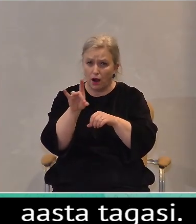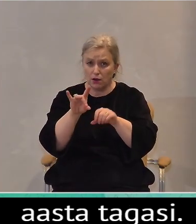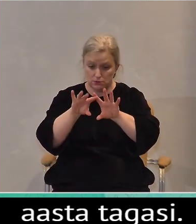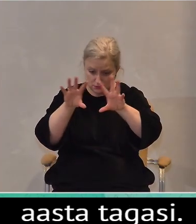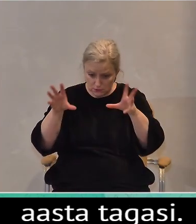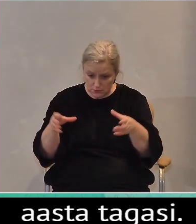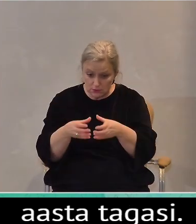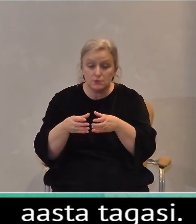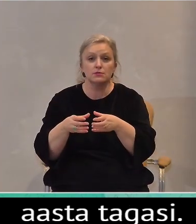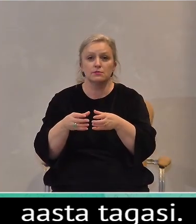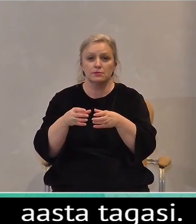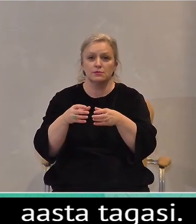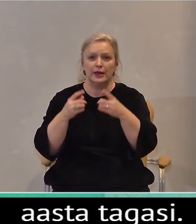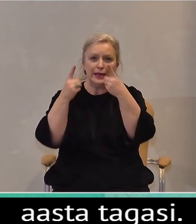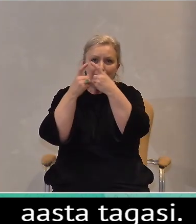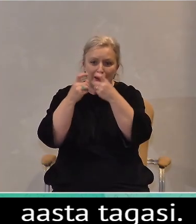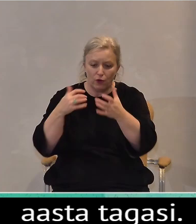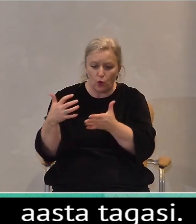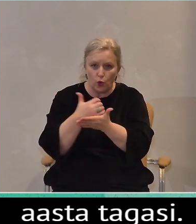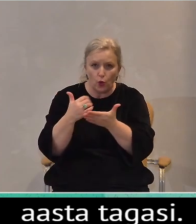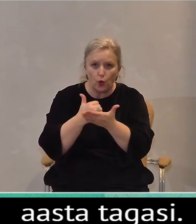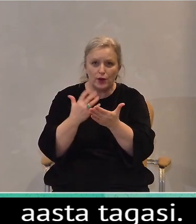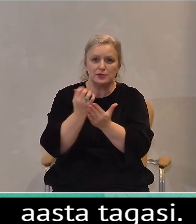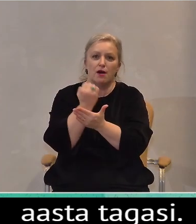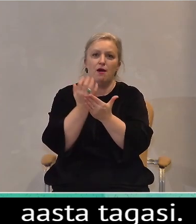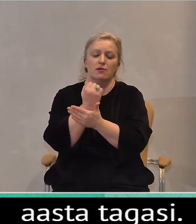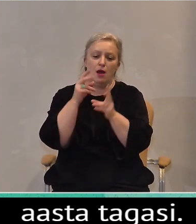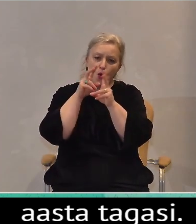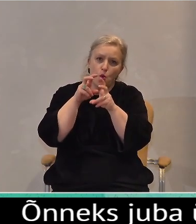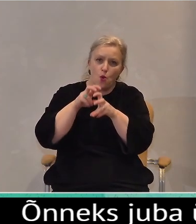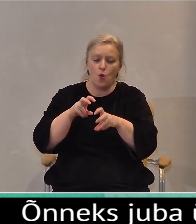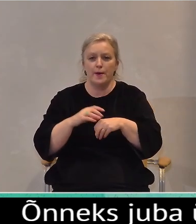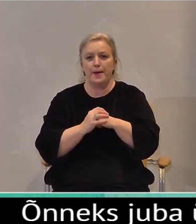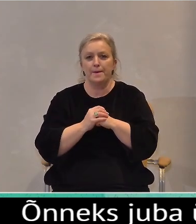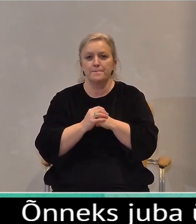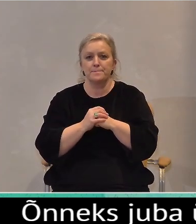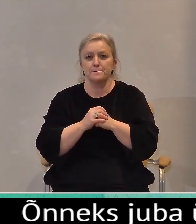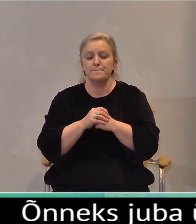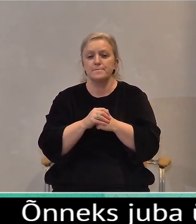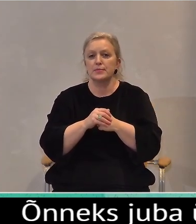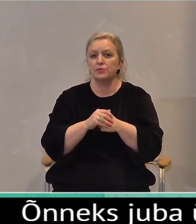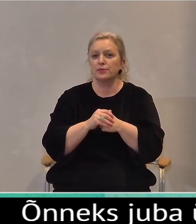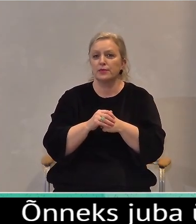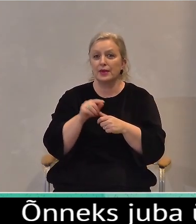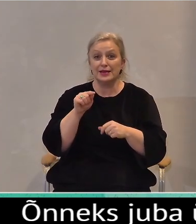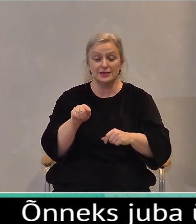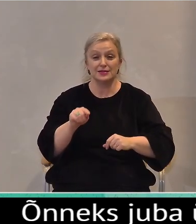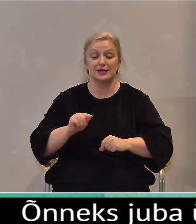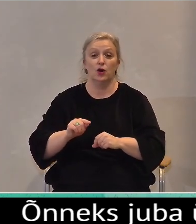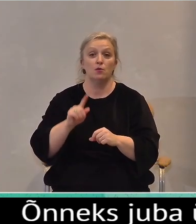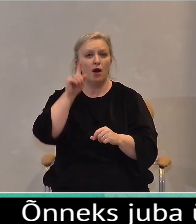It allows us to receive information from hundreds and thousands of cells